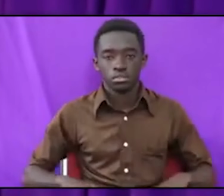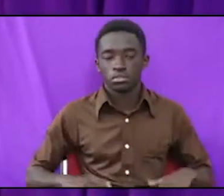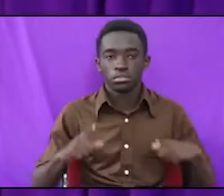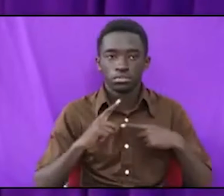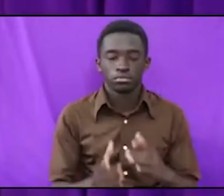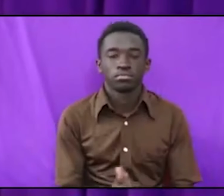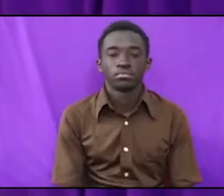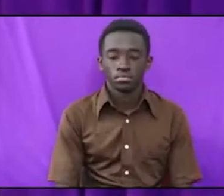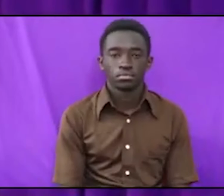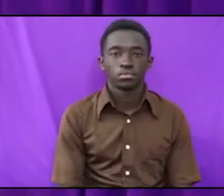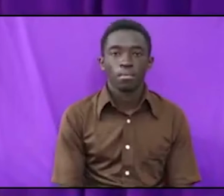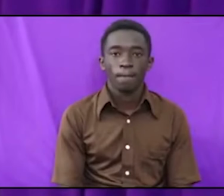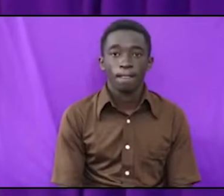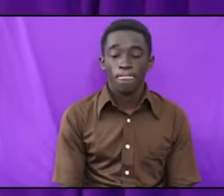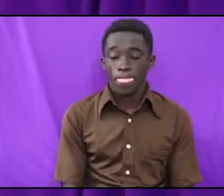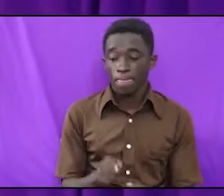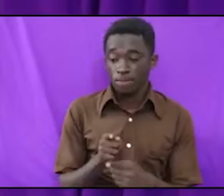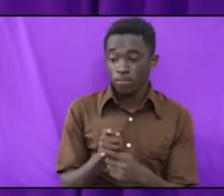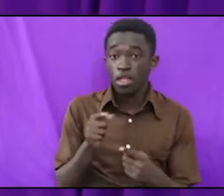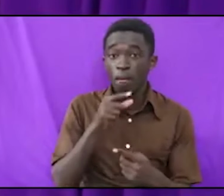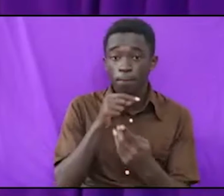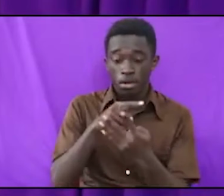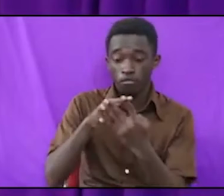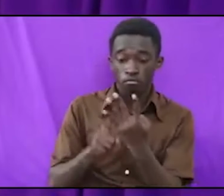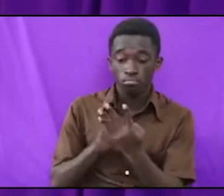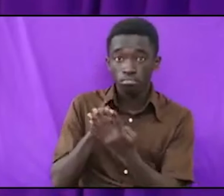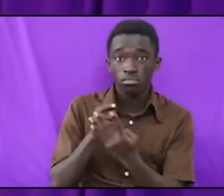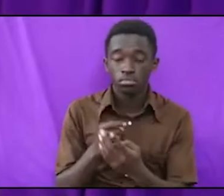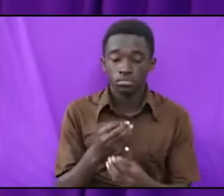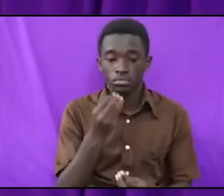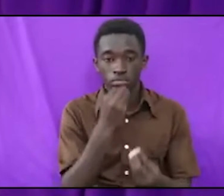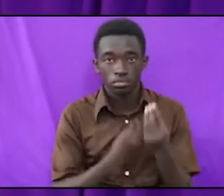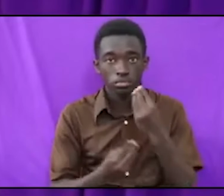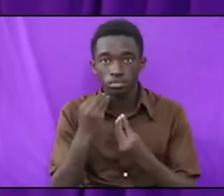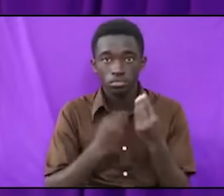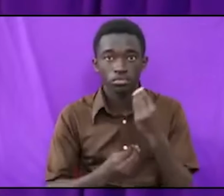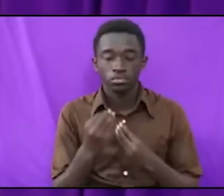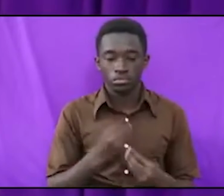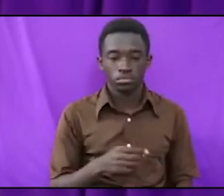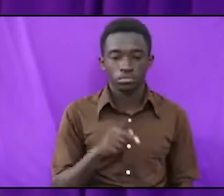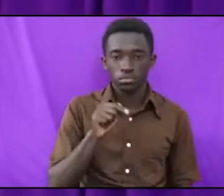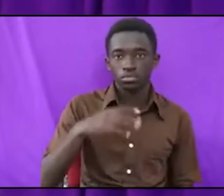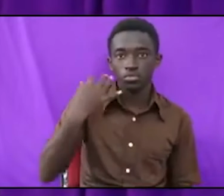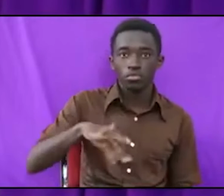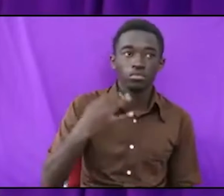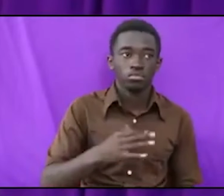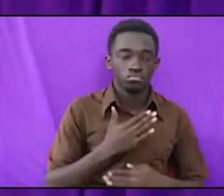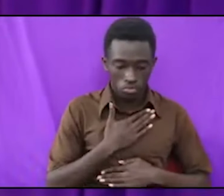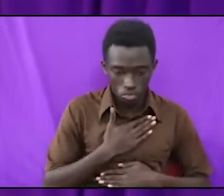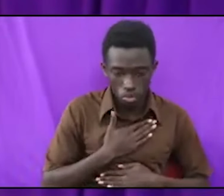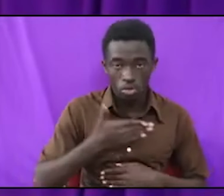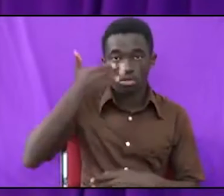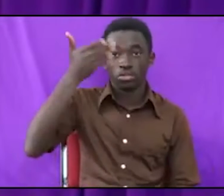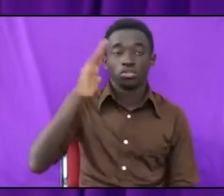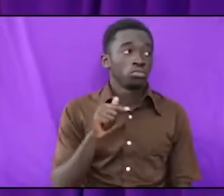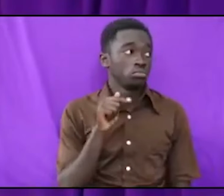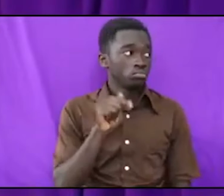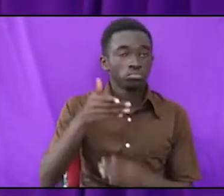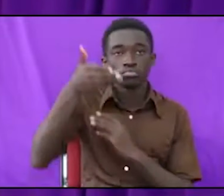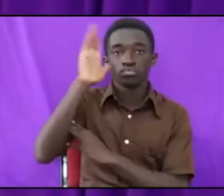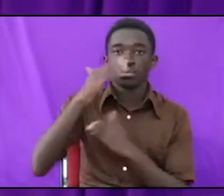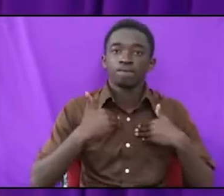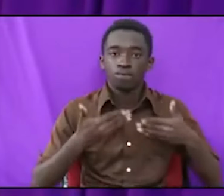are. These men, just by eating vegetables in honoring God, God had a way of making